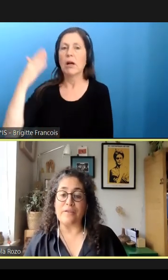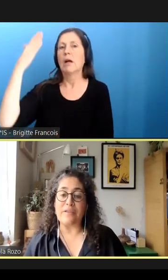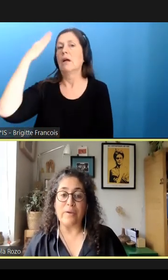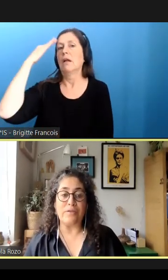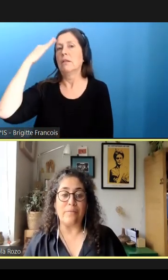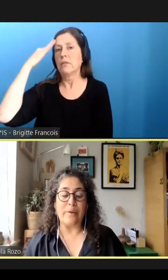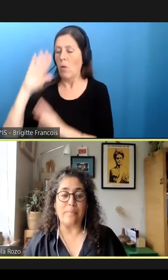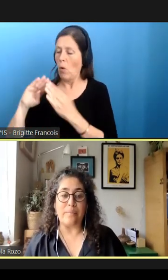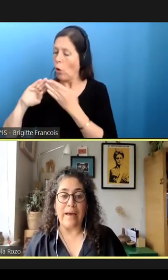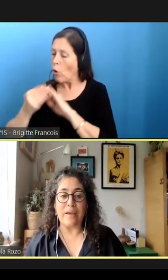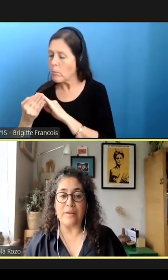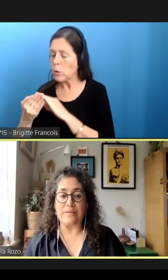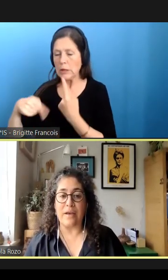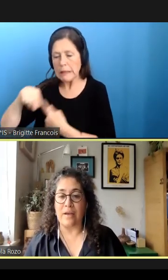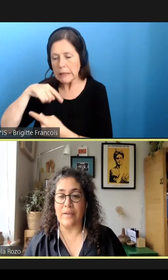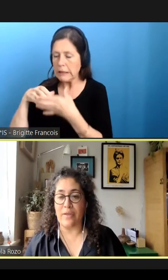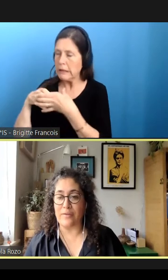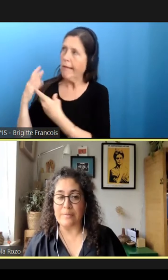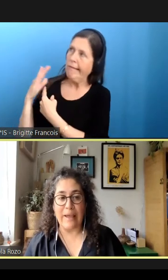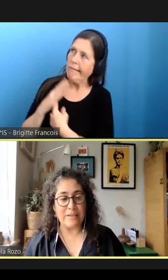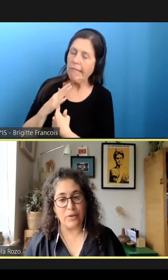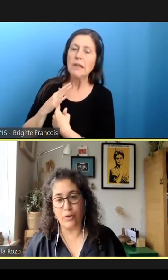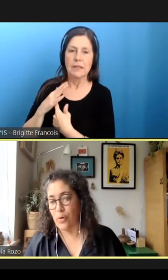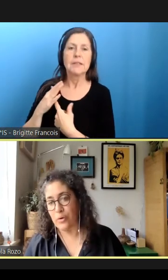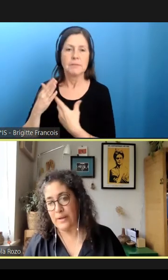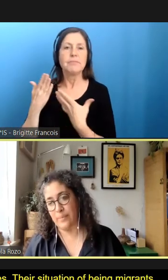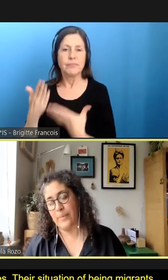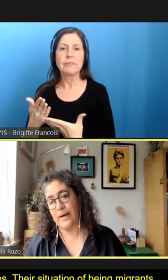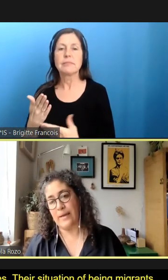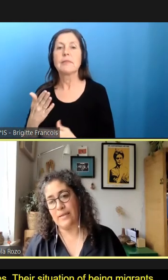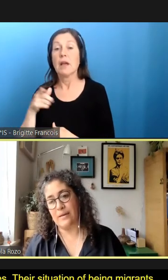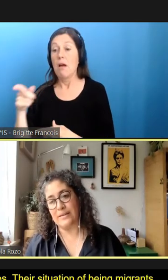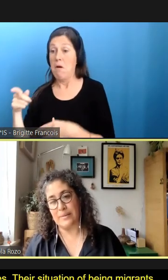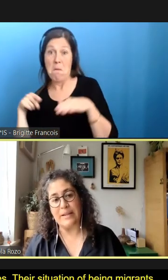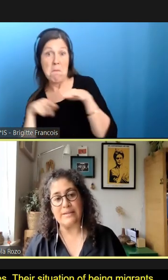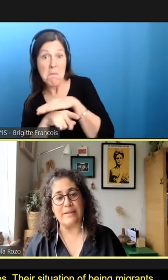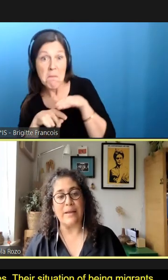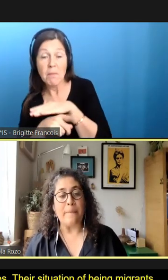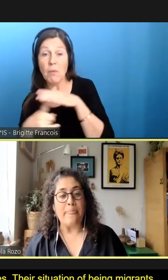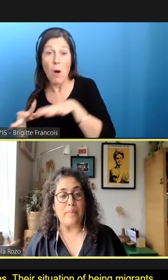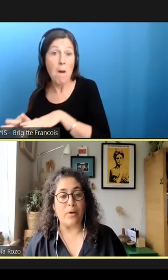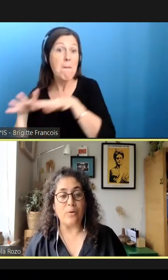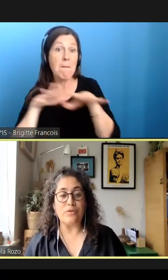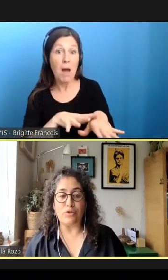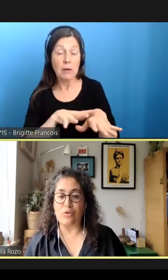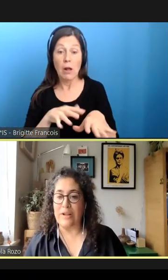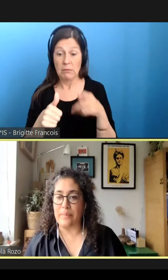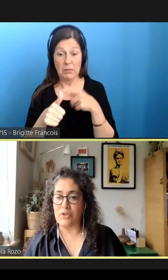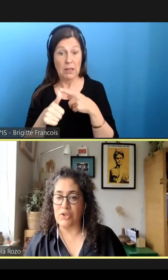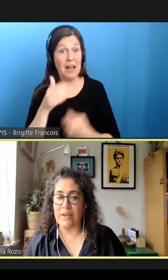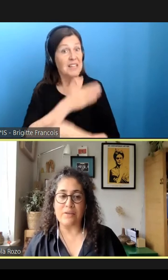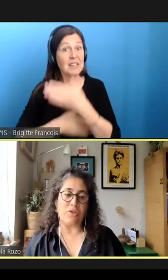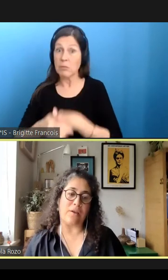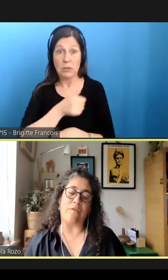Their situation of being migrants and their displacement, not only by the disability, but also due to